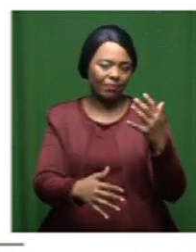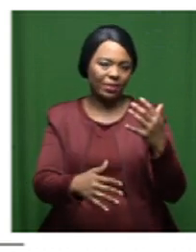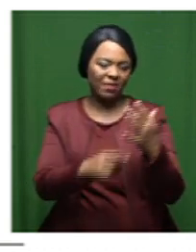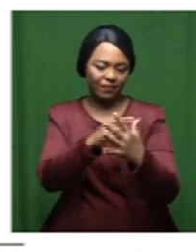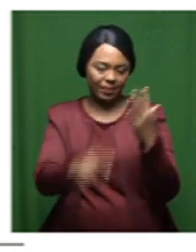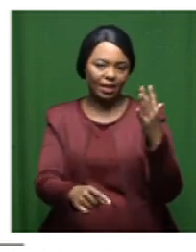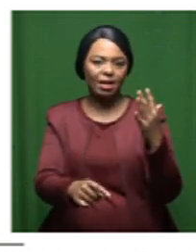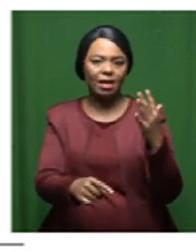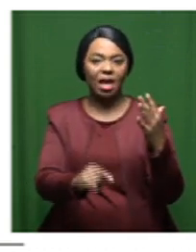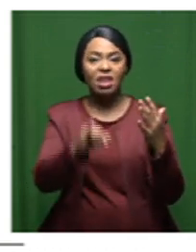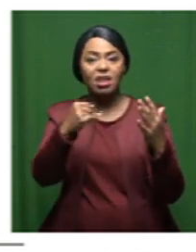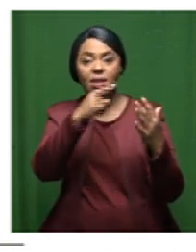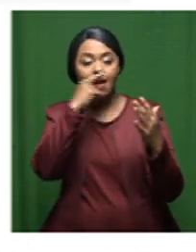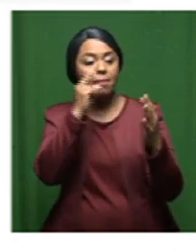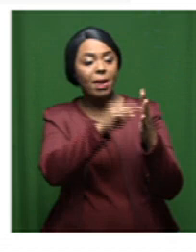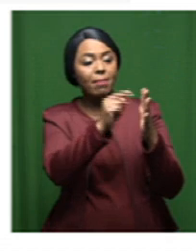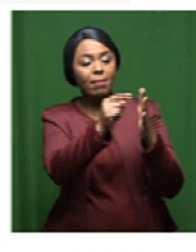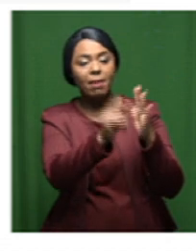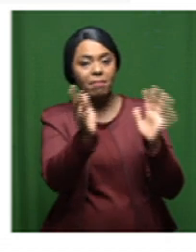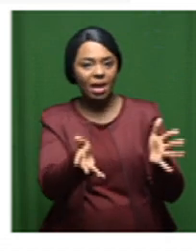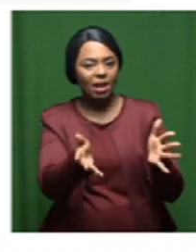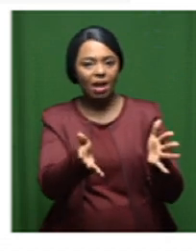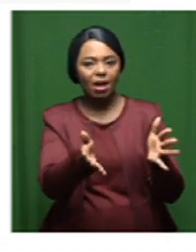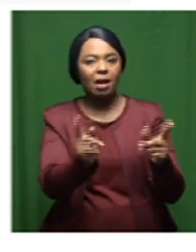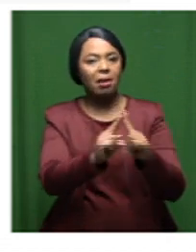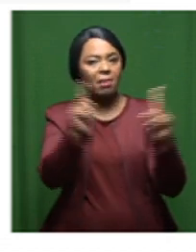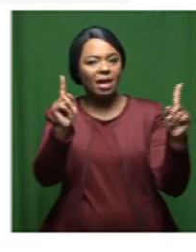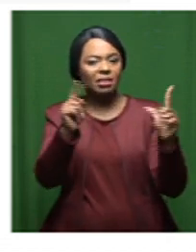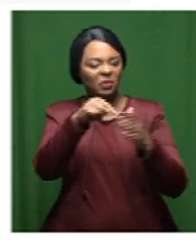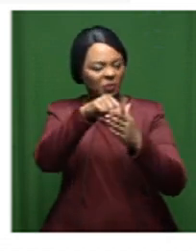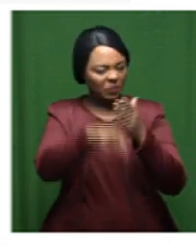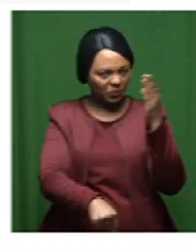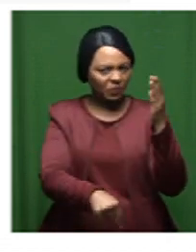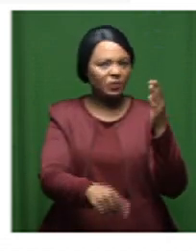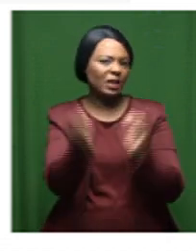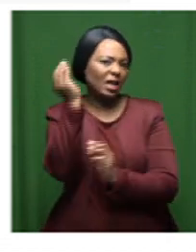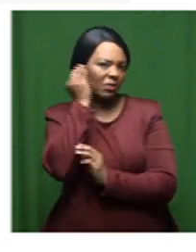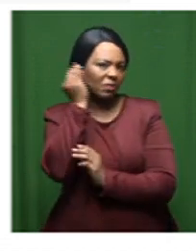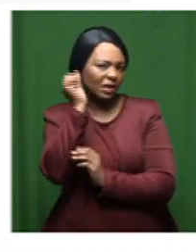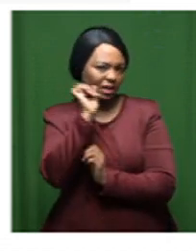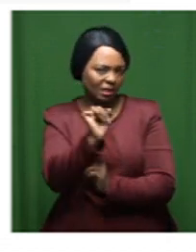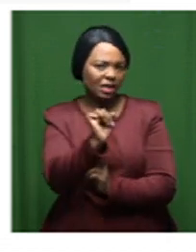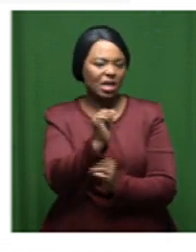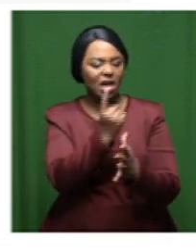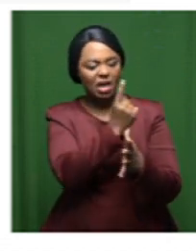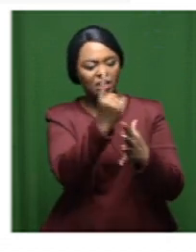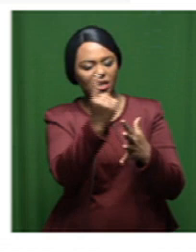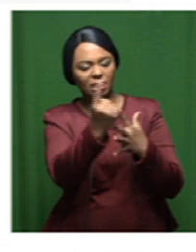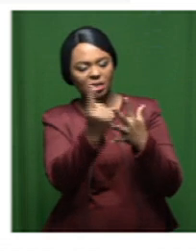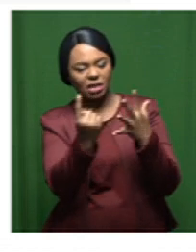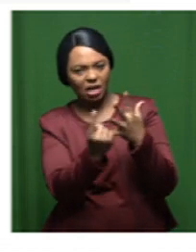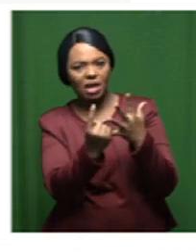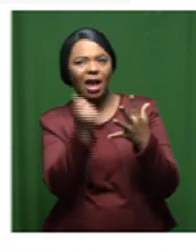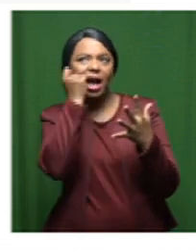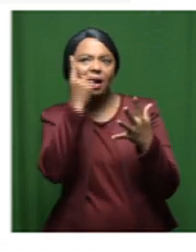not just these names, but actually getting into the finer details in each category and really starting to understand